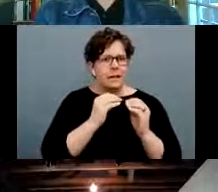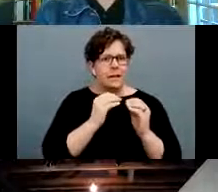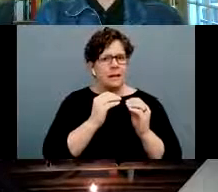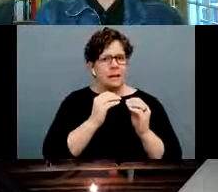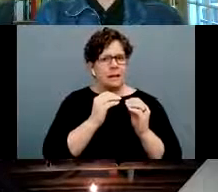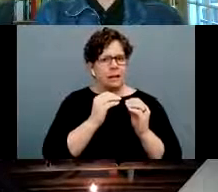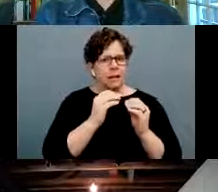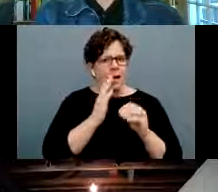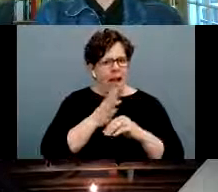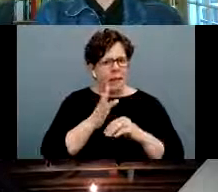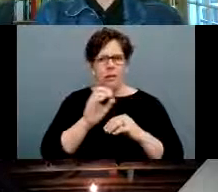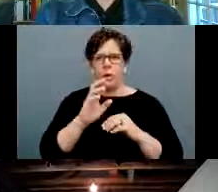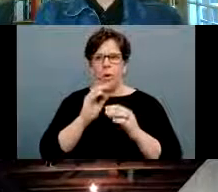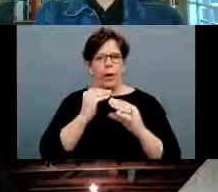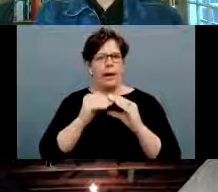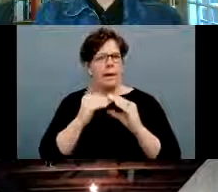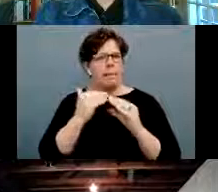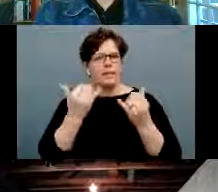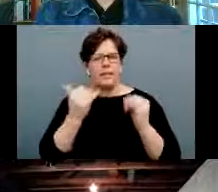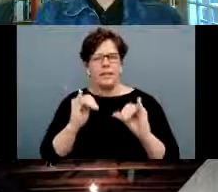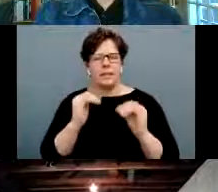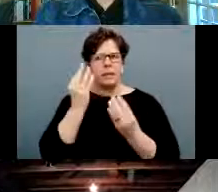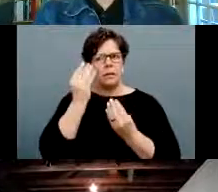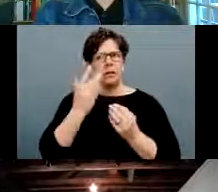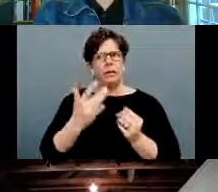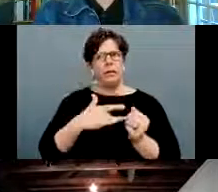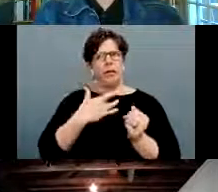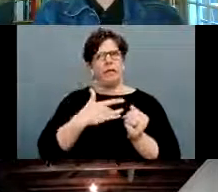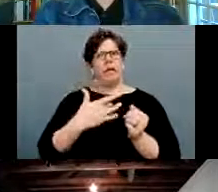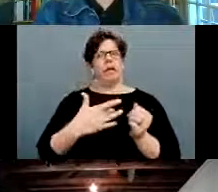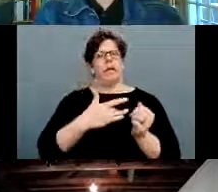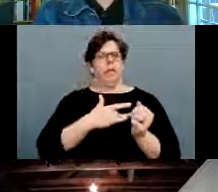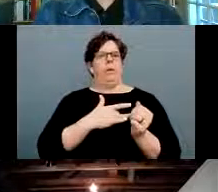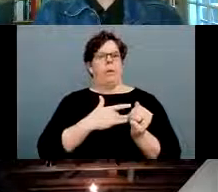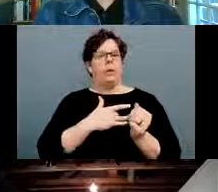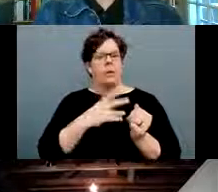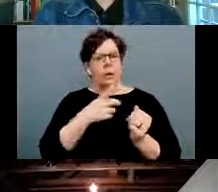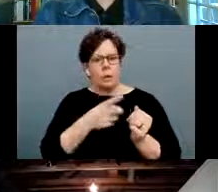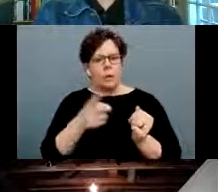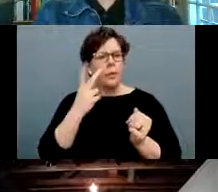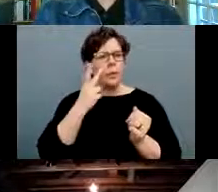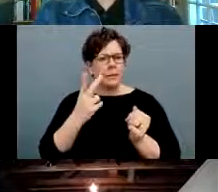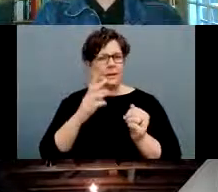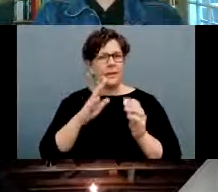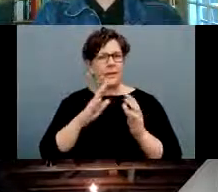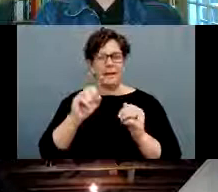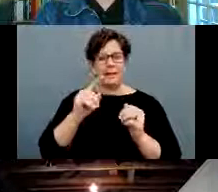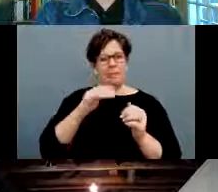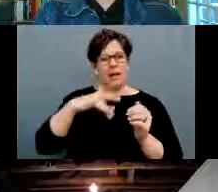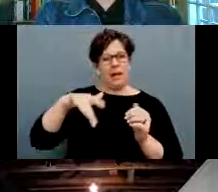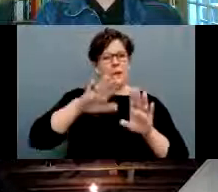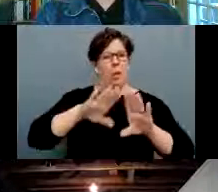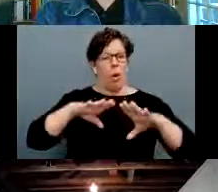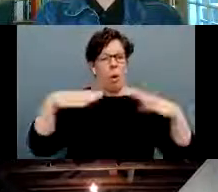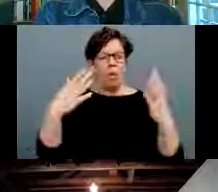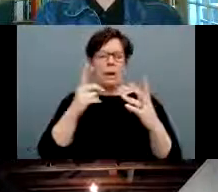email exchanges, it still lingers. As you will see, the space is now incredibly open, a contrast in some ways